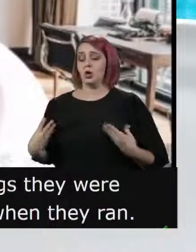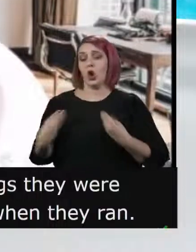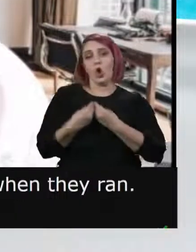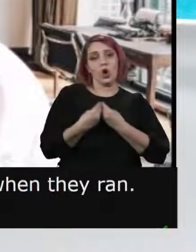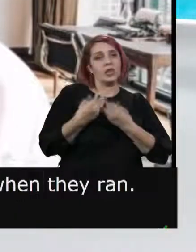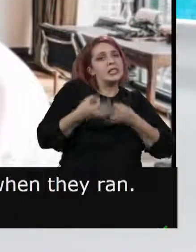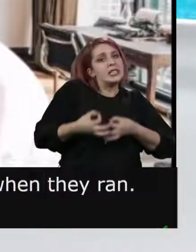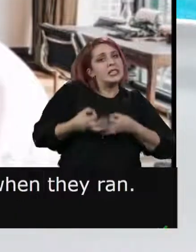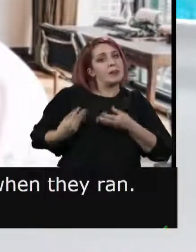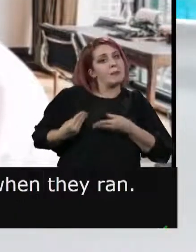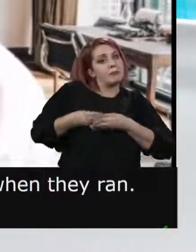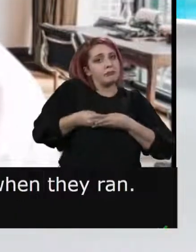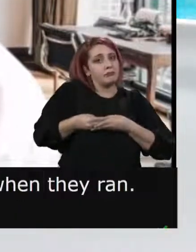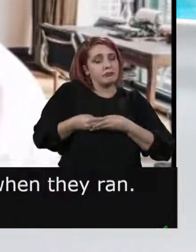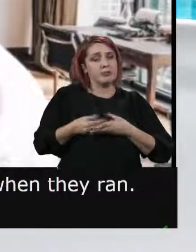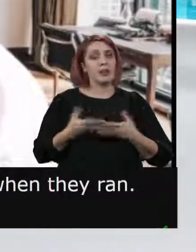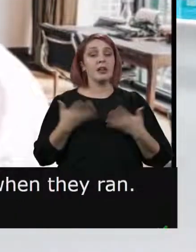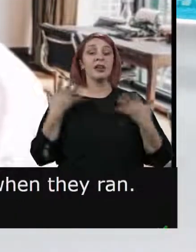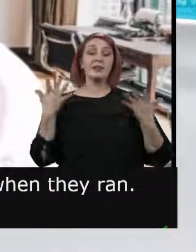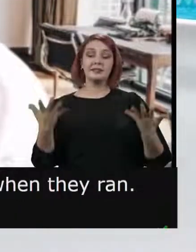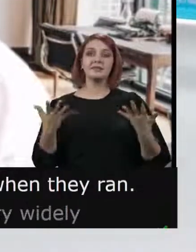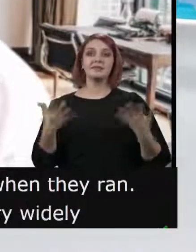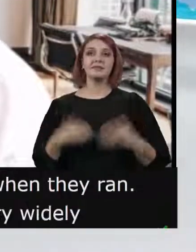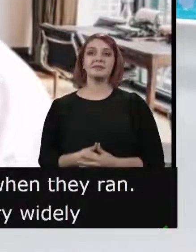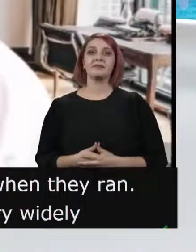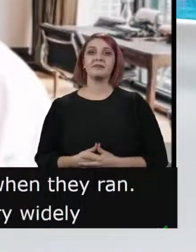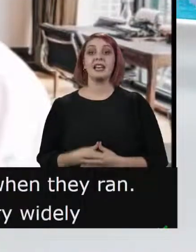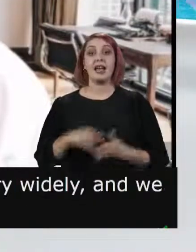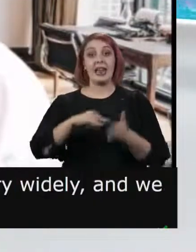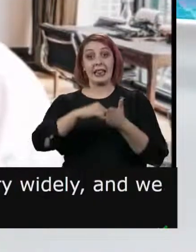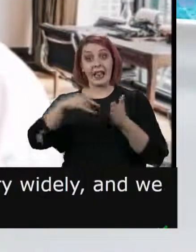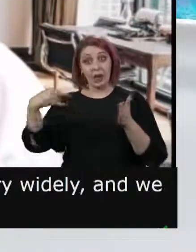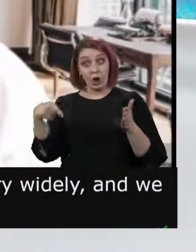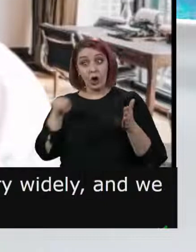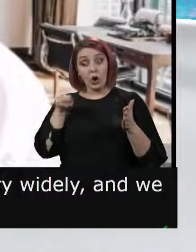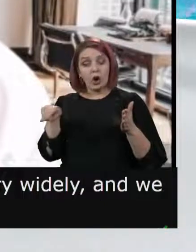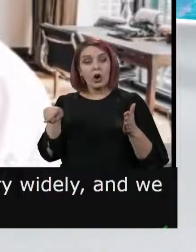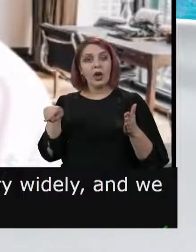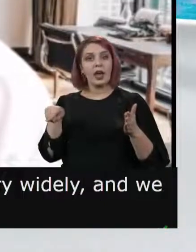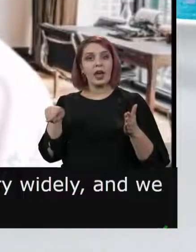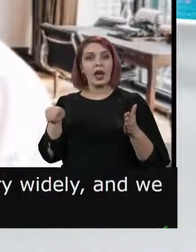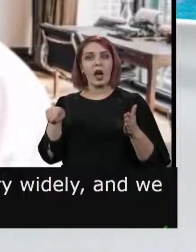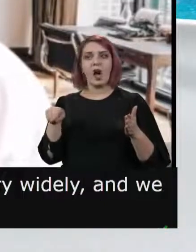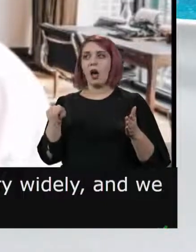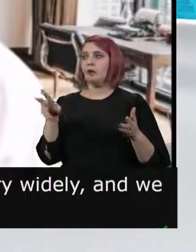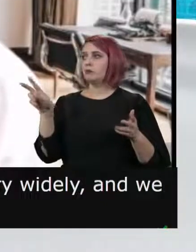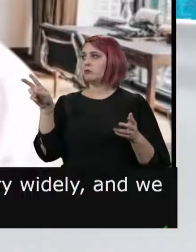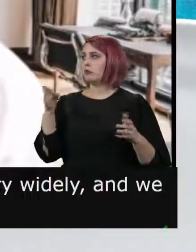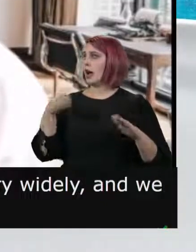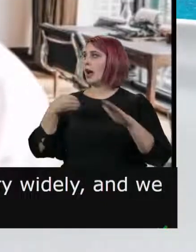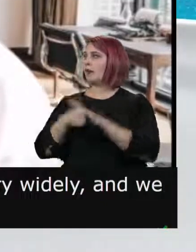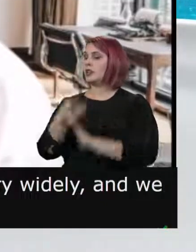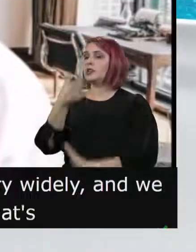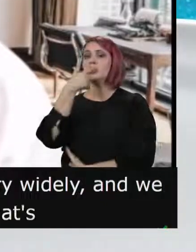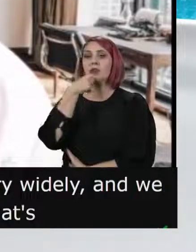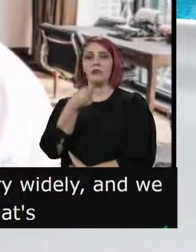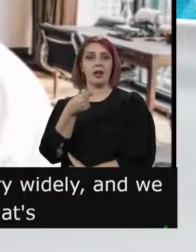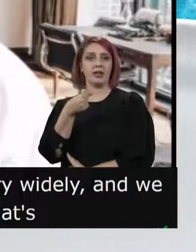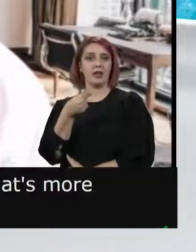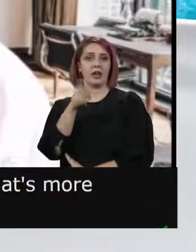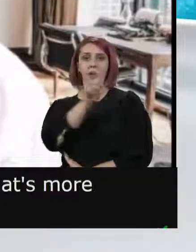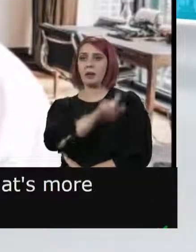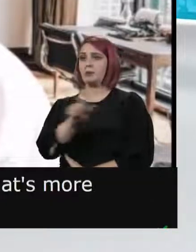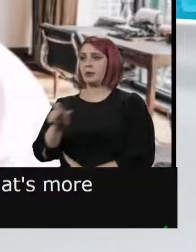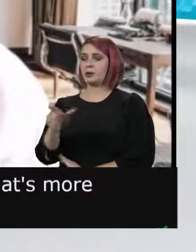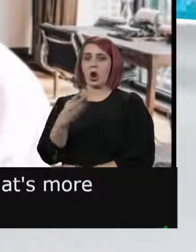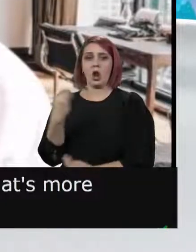pervading very widely, and we can use that availability with technology. I think what's more problematic is making sure that we have infrastructure